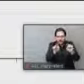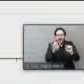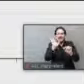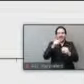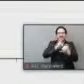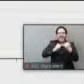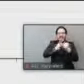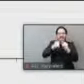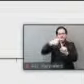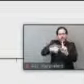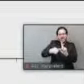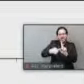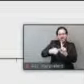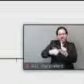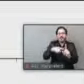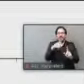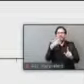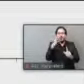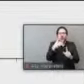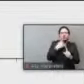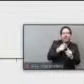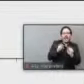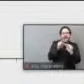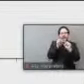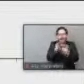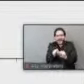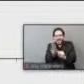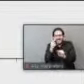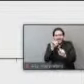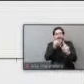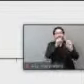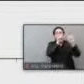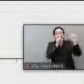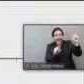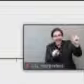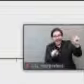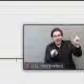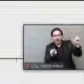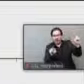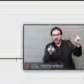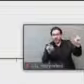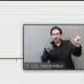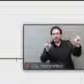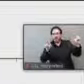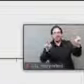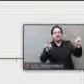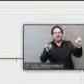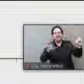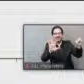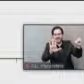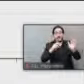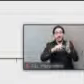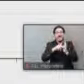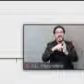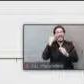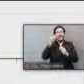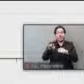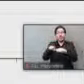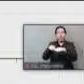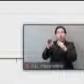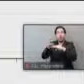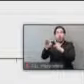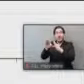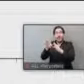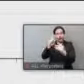blue line where it starts to tick back up. So what this says is, actually with reopening, we would expect to see an uptick in